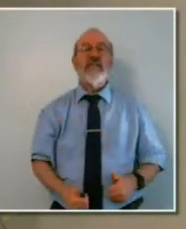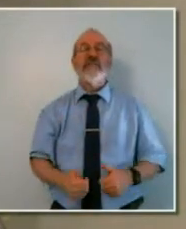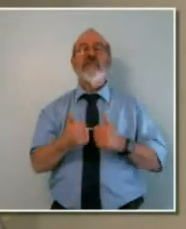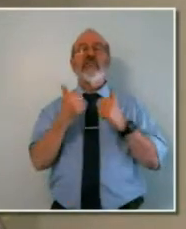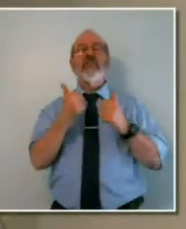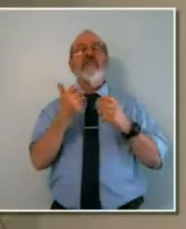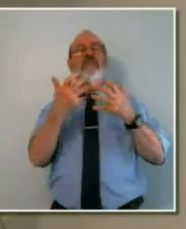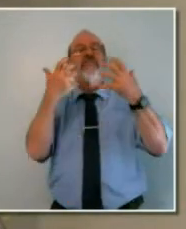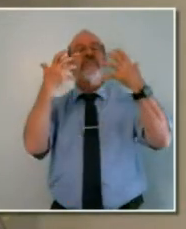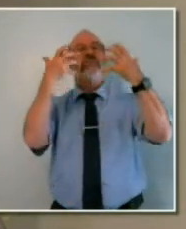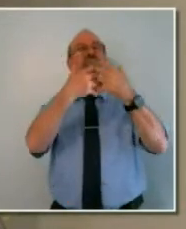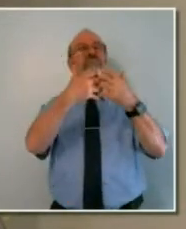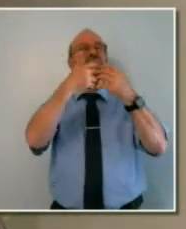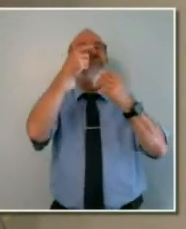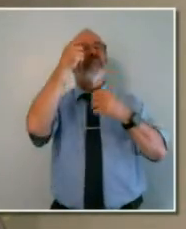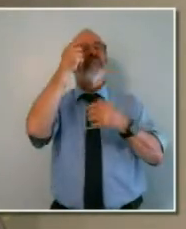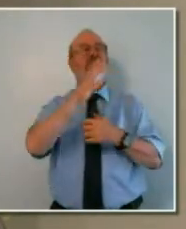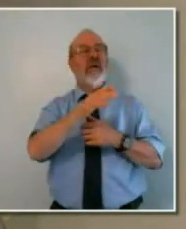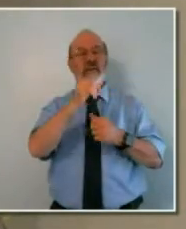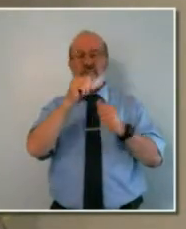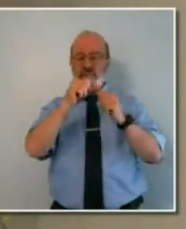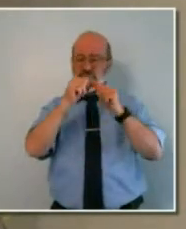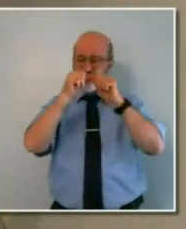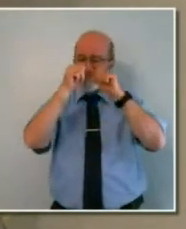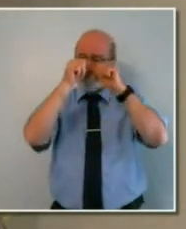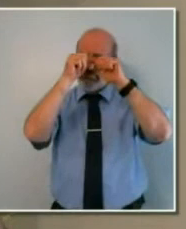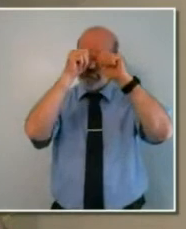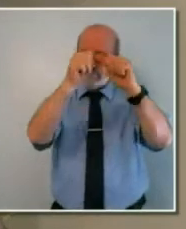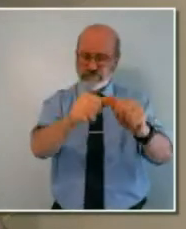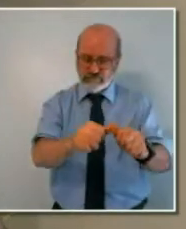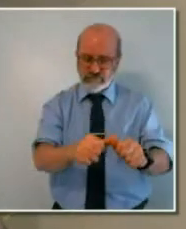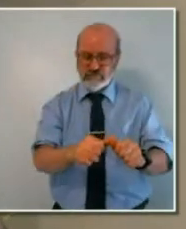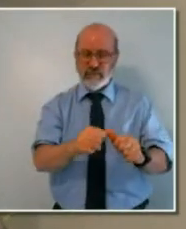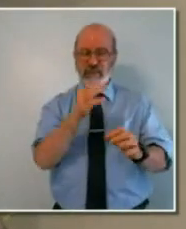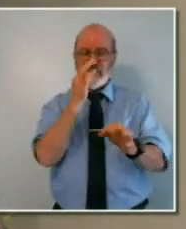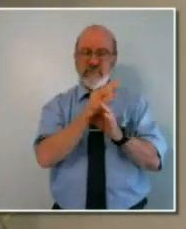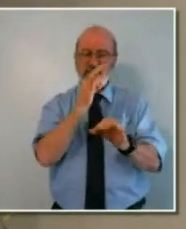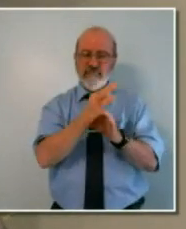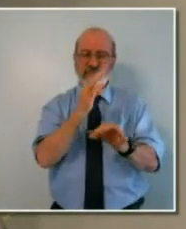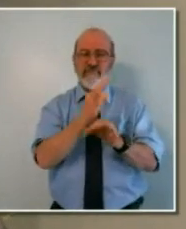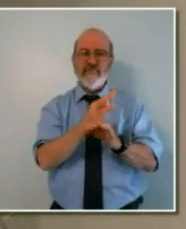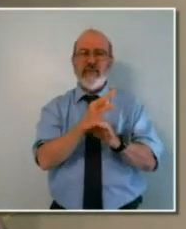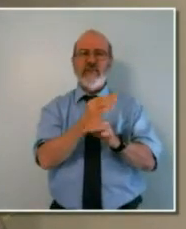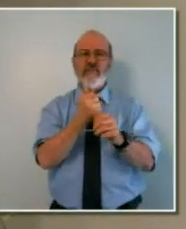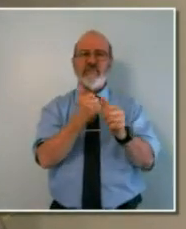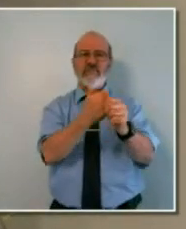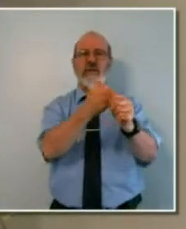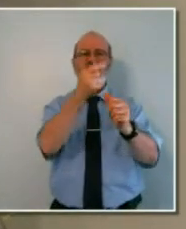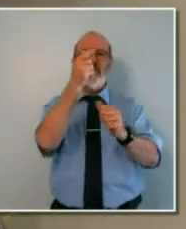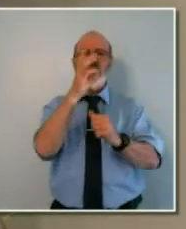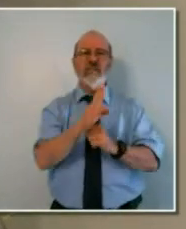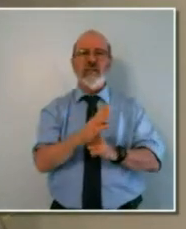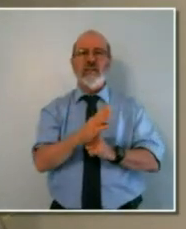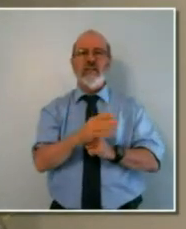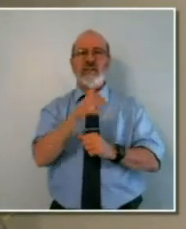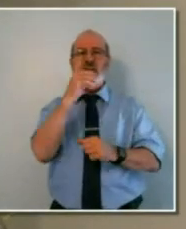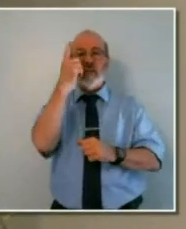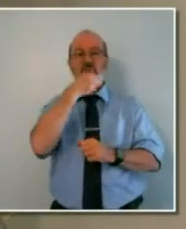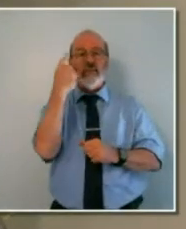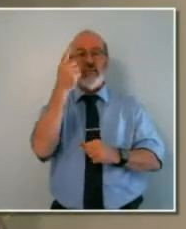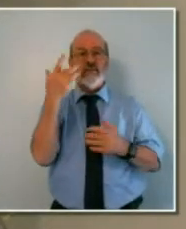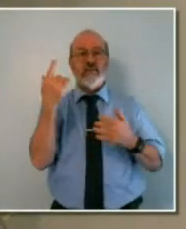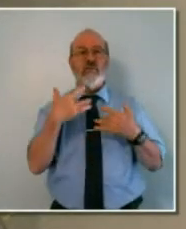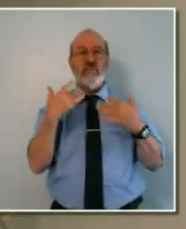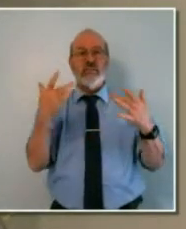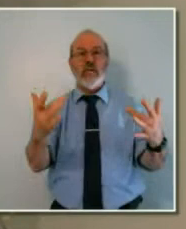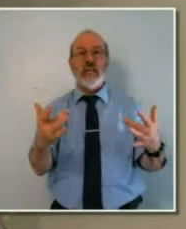of God. You're going to persevere. You're going to be like Him and be faithful in your pursuit of Him. God's face is always shining,